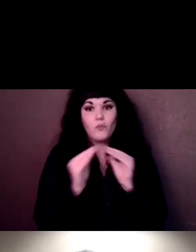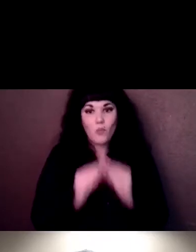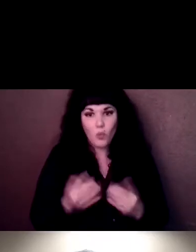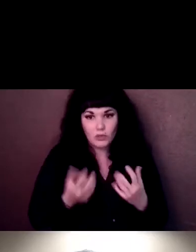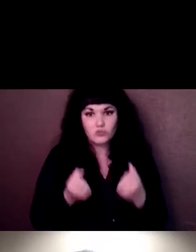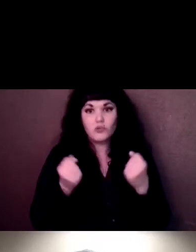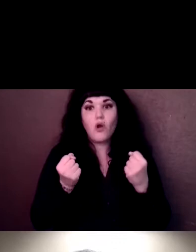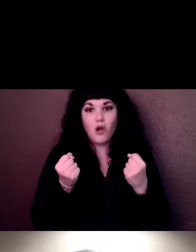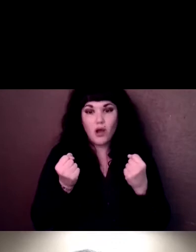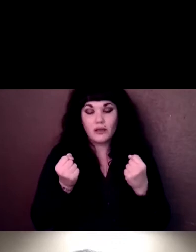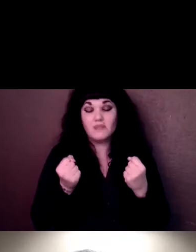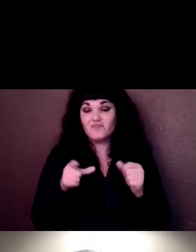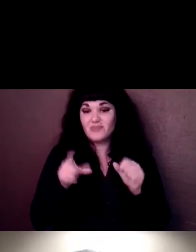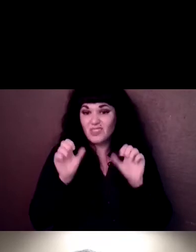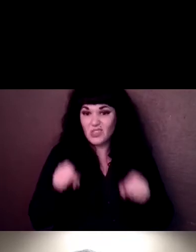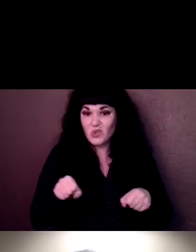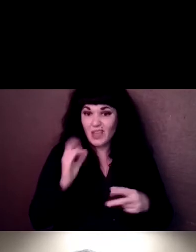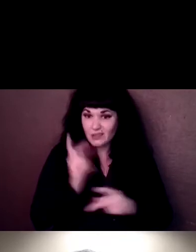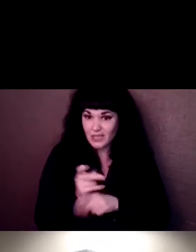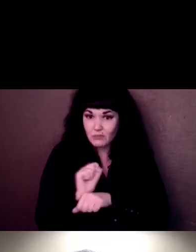the ability to maintain posture